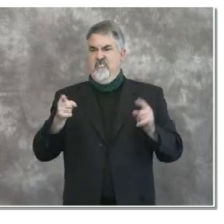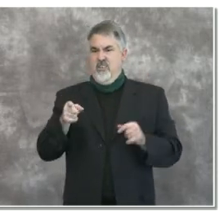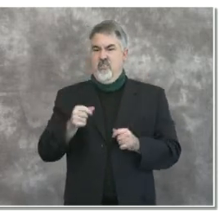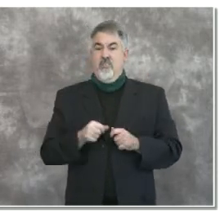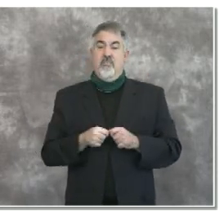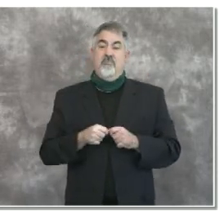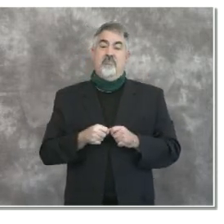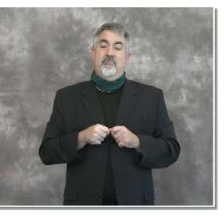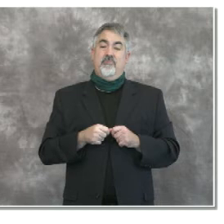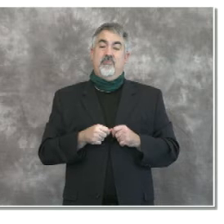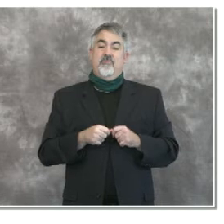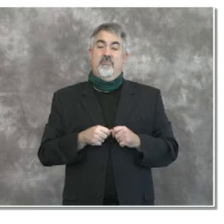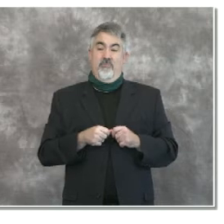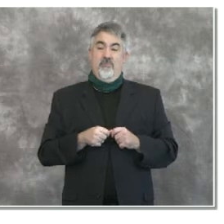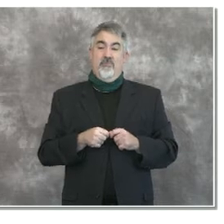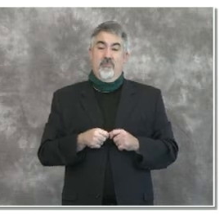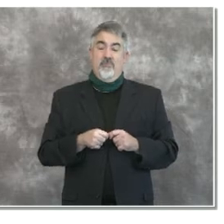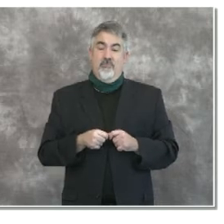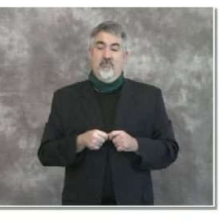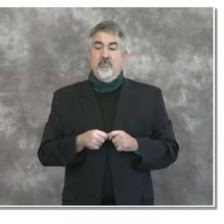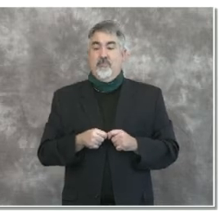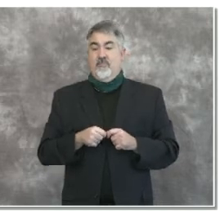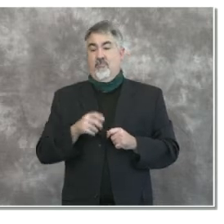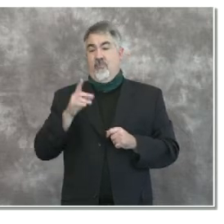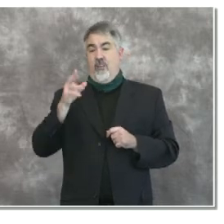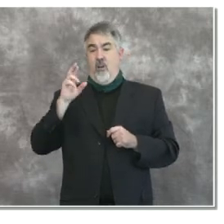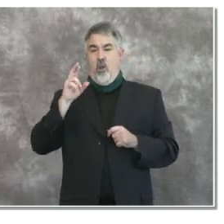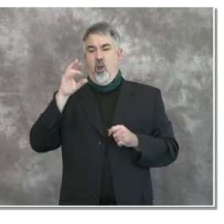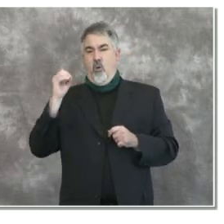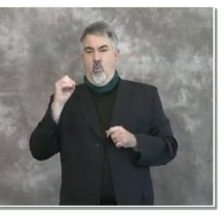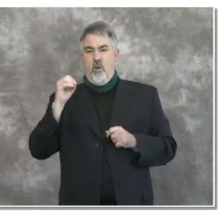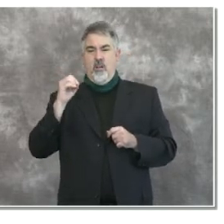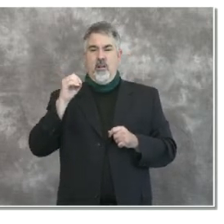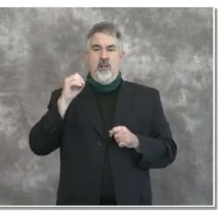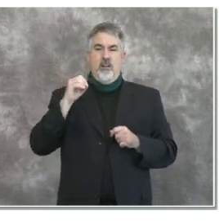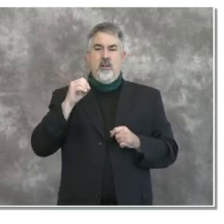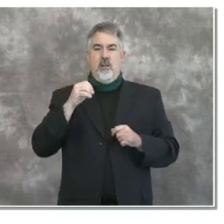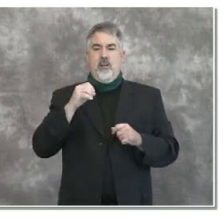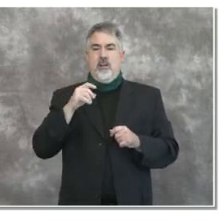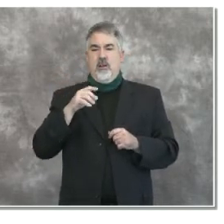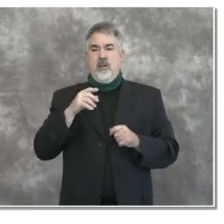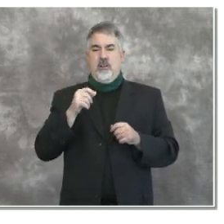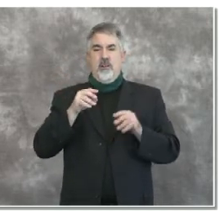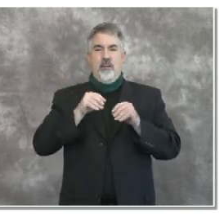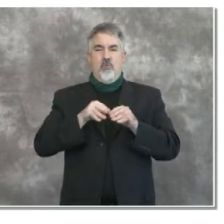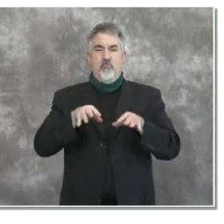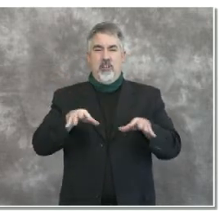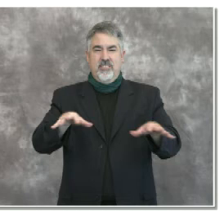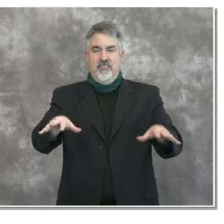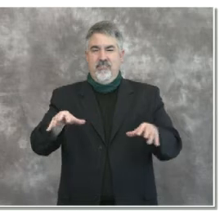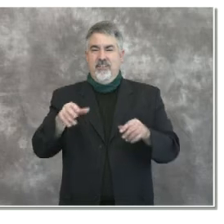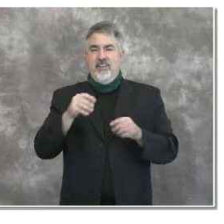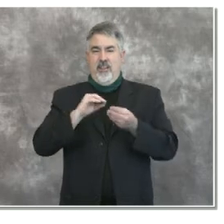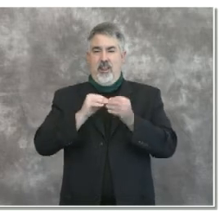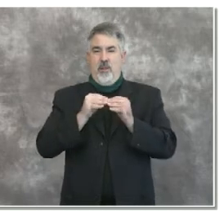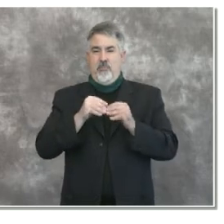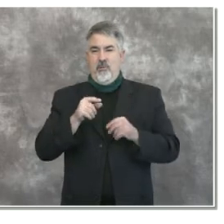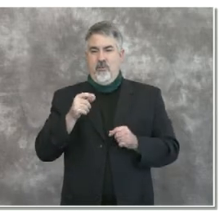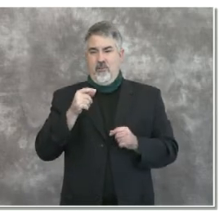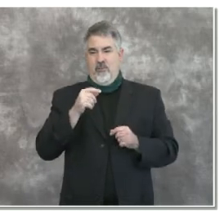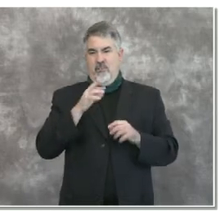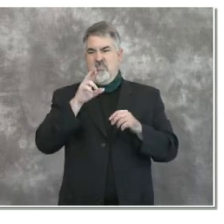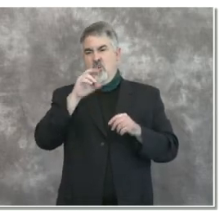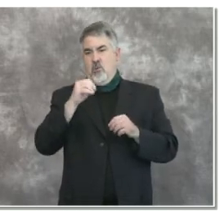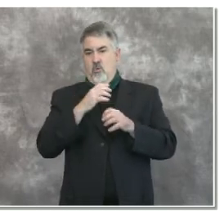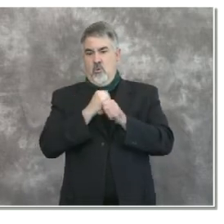side is something called the reproductive number. The goal that we have with this virus is to